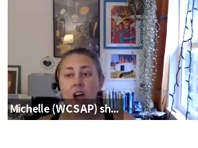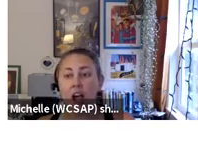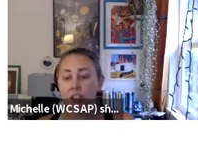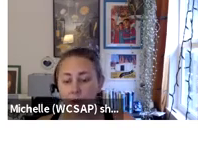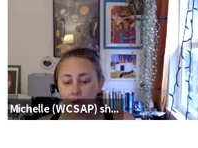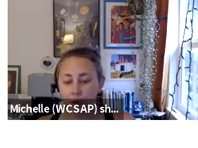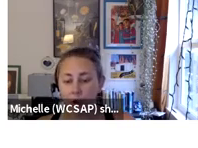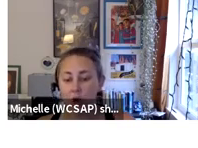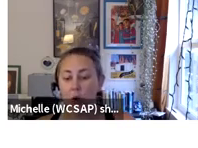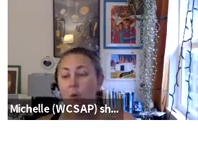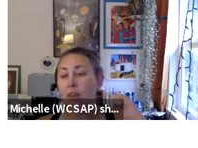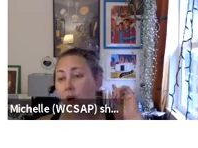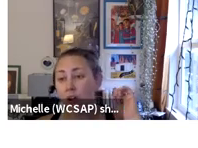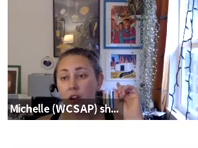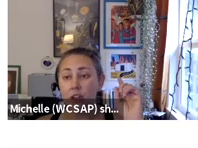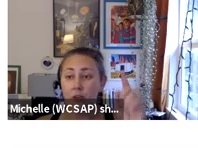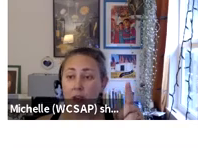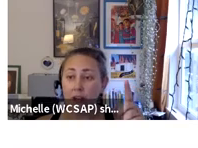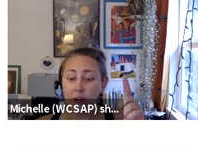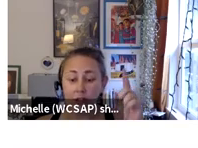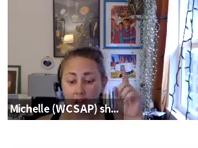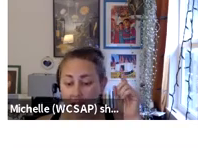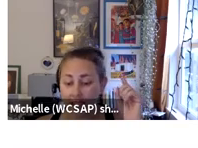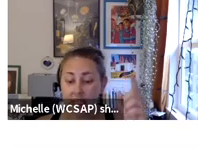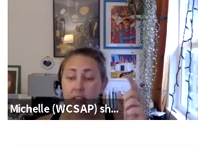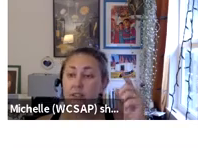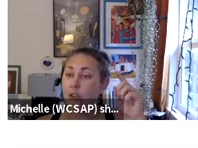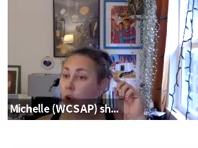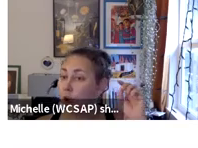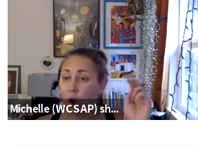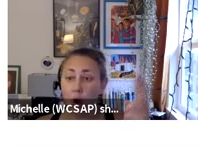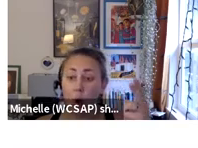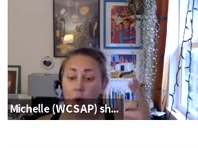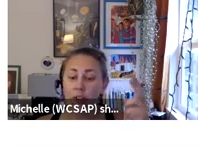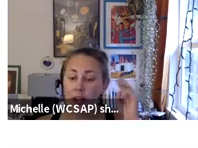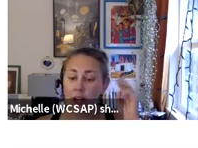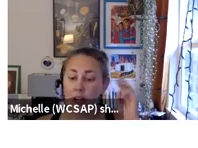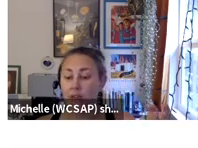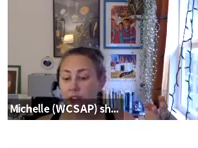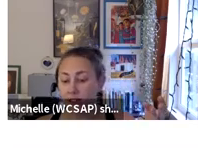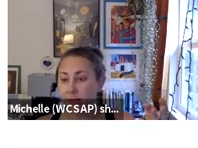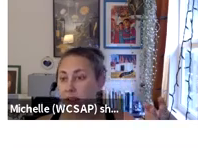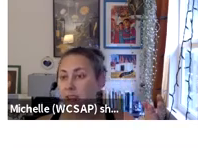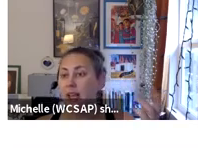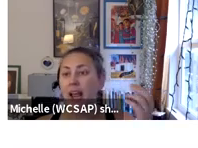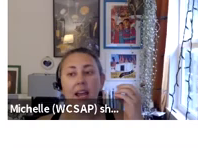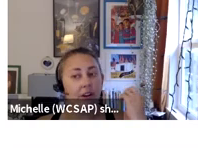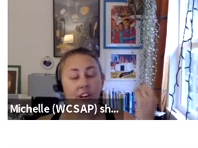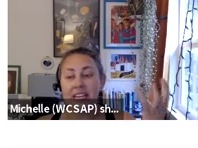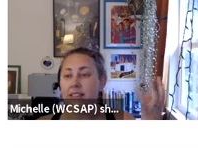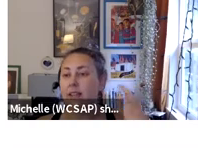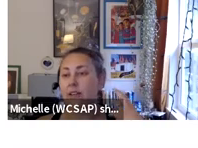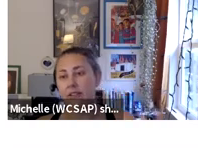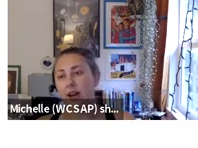it's not useful without the survivor's ideas, goals, and self-assessments,